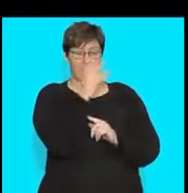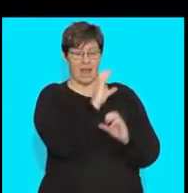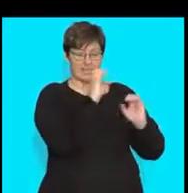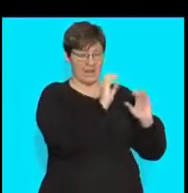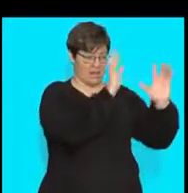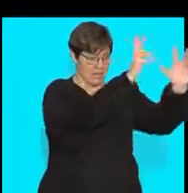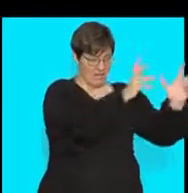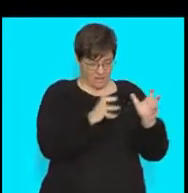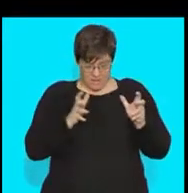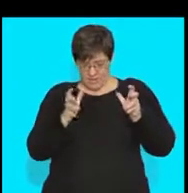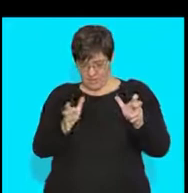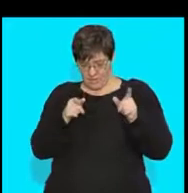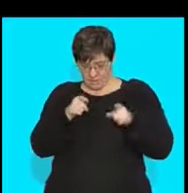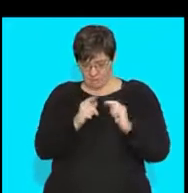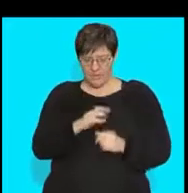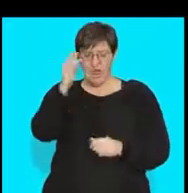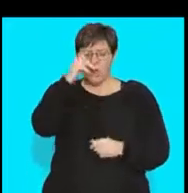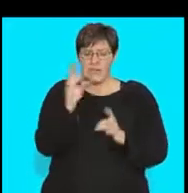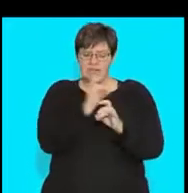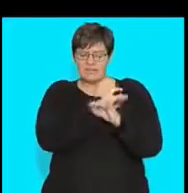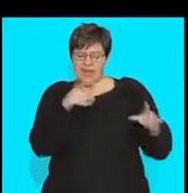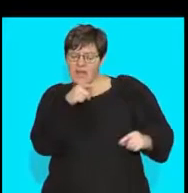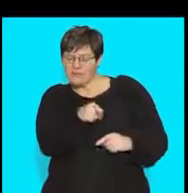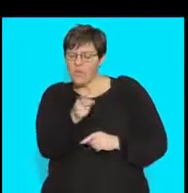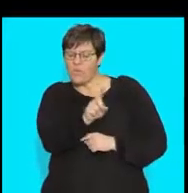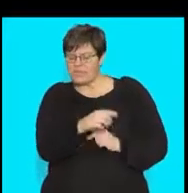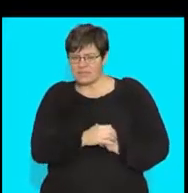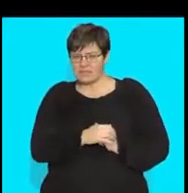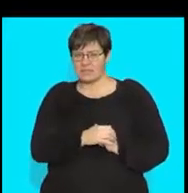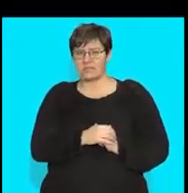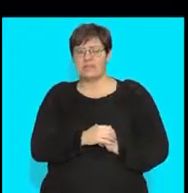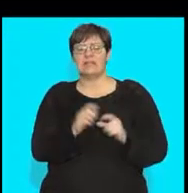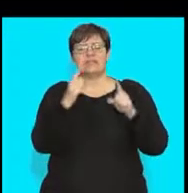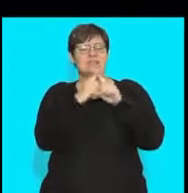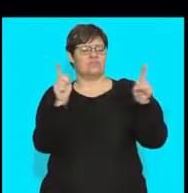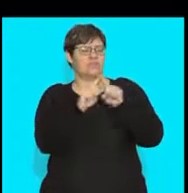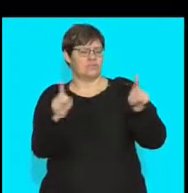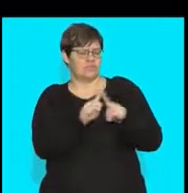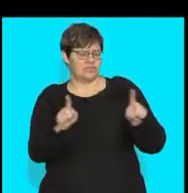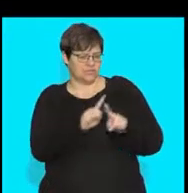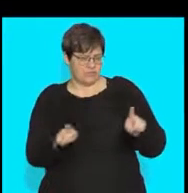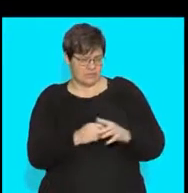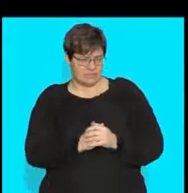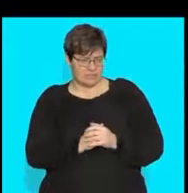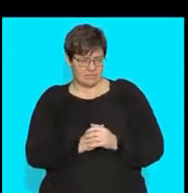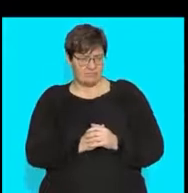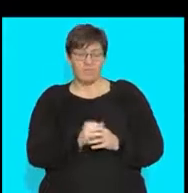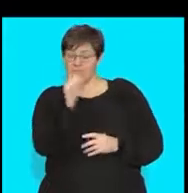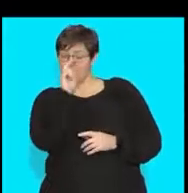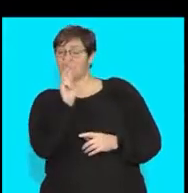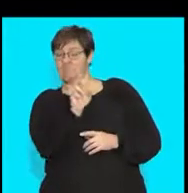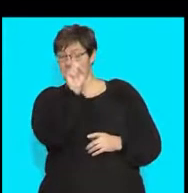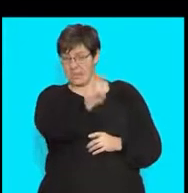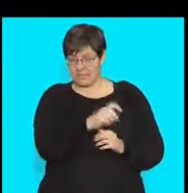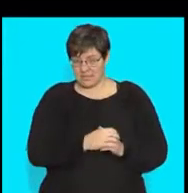plant cell, already in our brain, what we're going to start to think of is the differences. And that's one of the things that you need